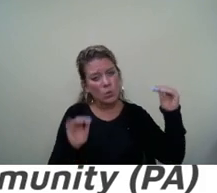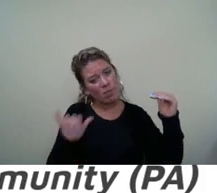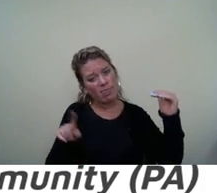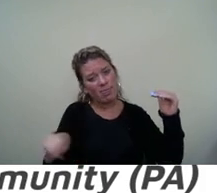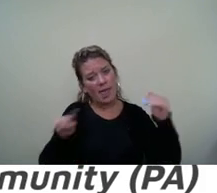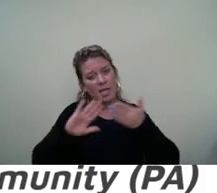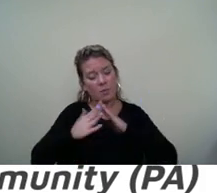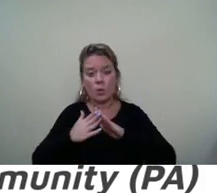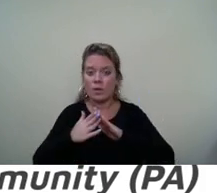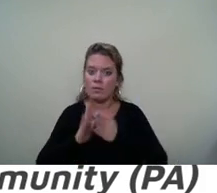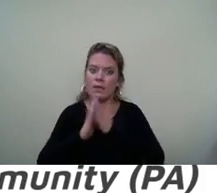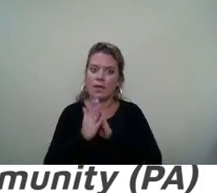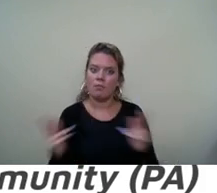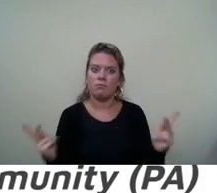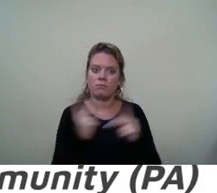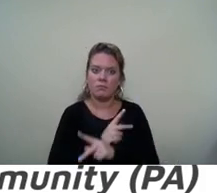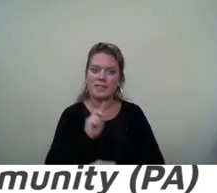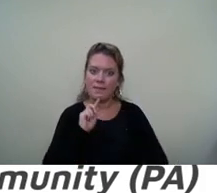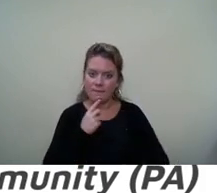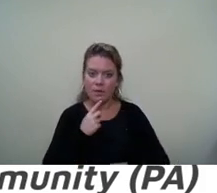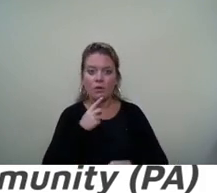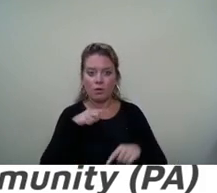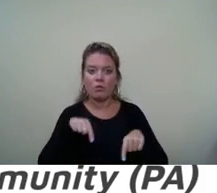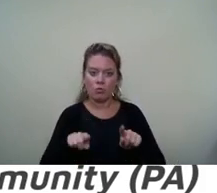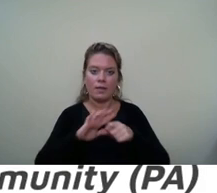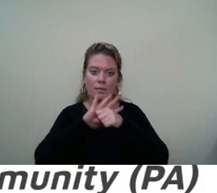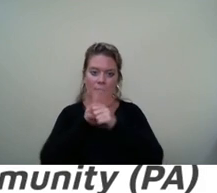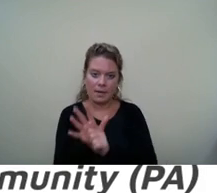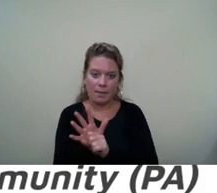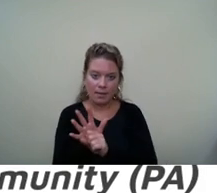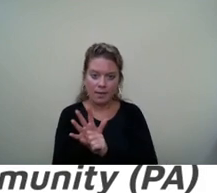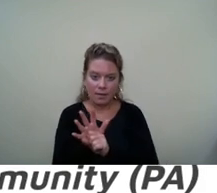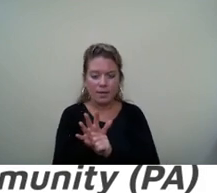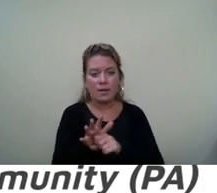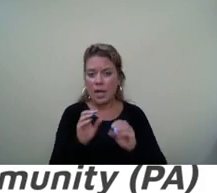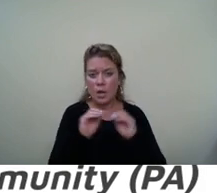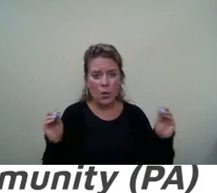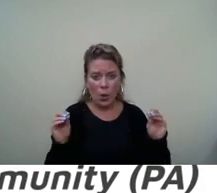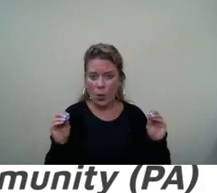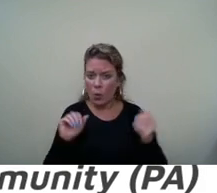incredibly severe during the pandemic. And the fact that they didn't see action was